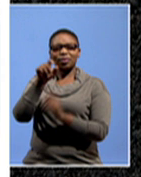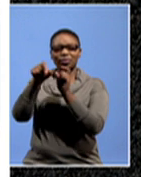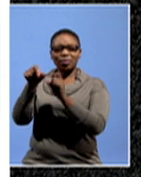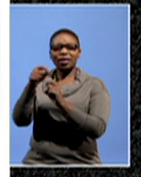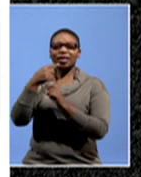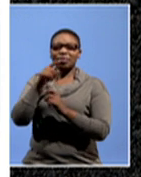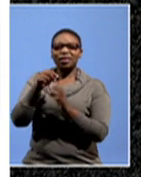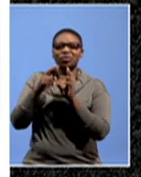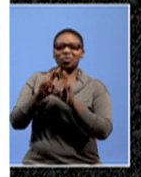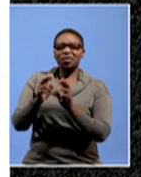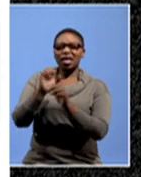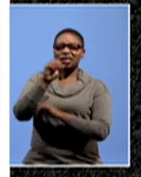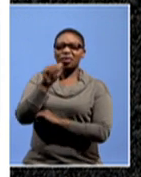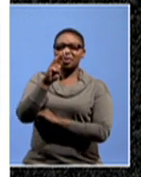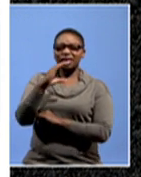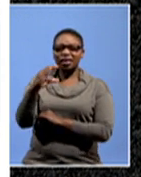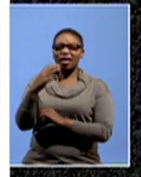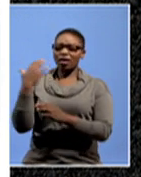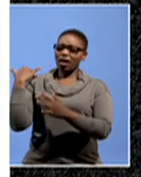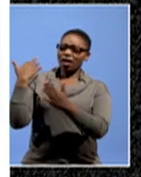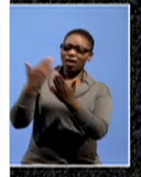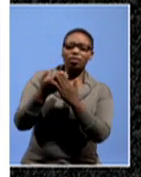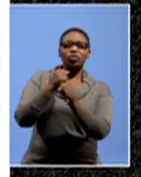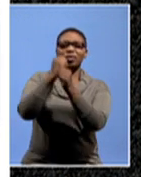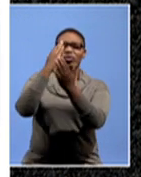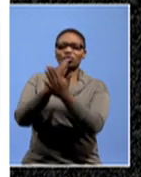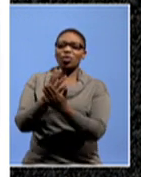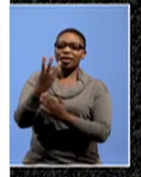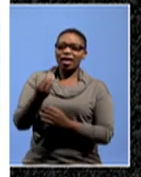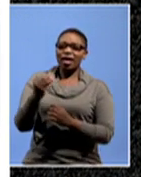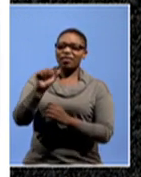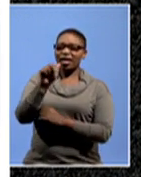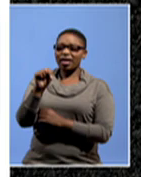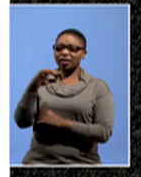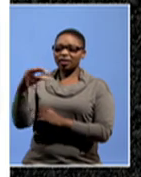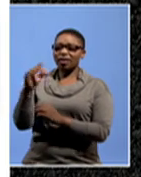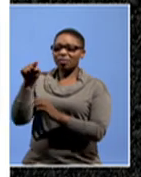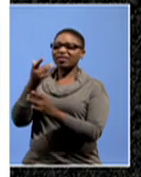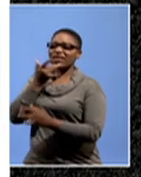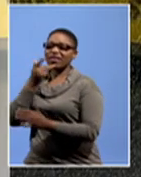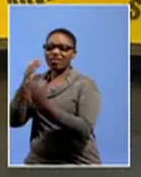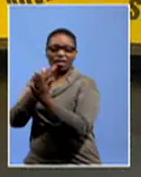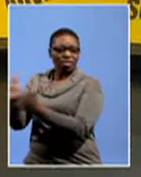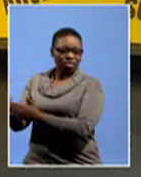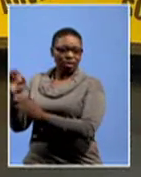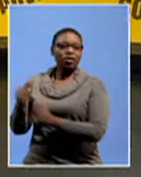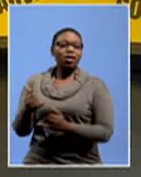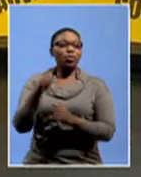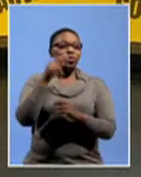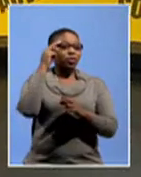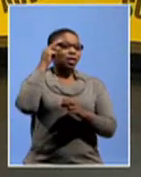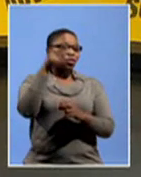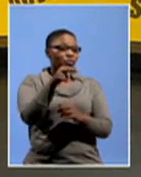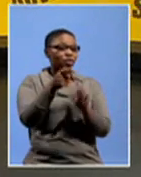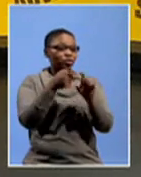machine. SABC has come a long way to ensure they eliminate their ANC bias. So those are views that you